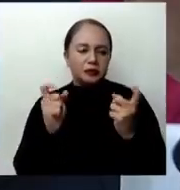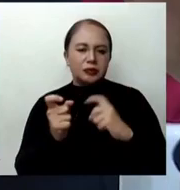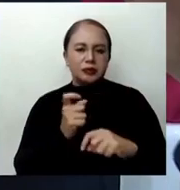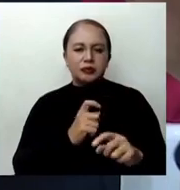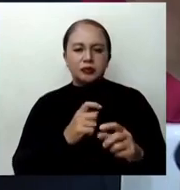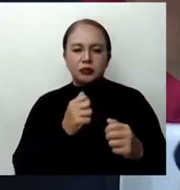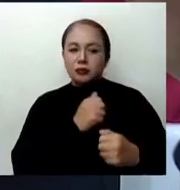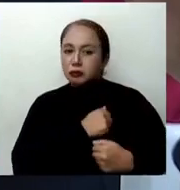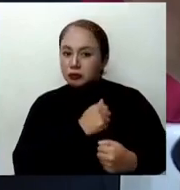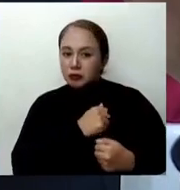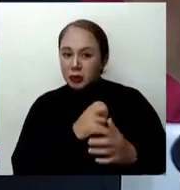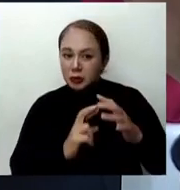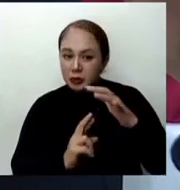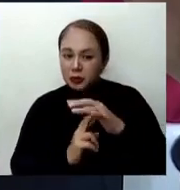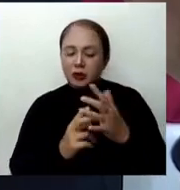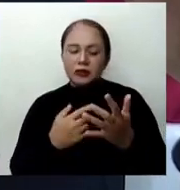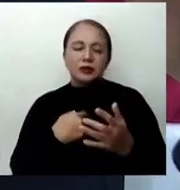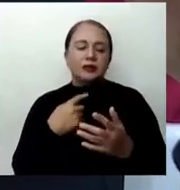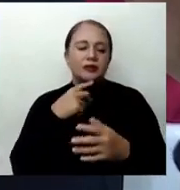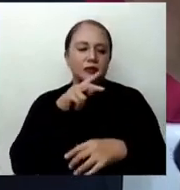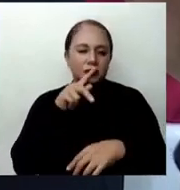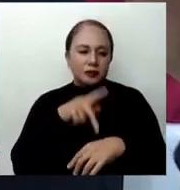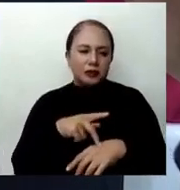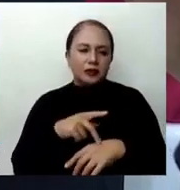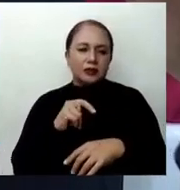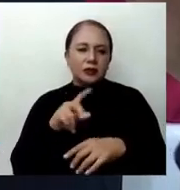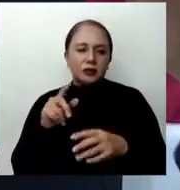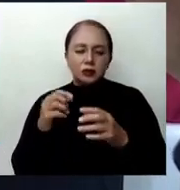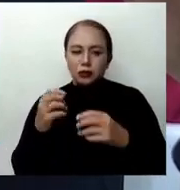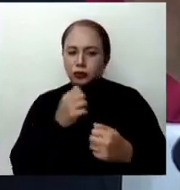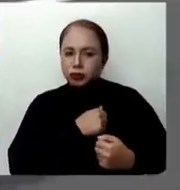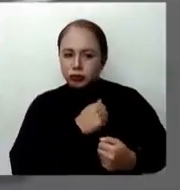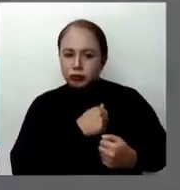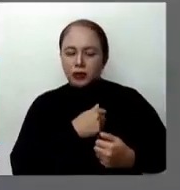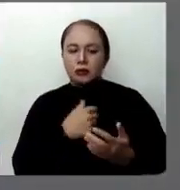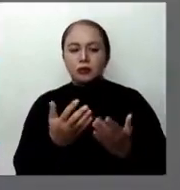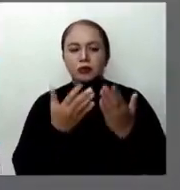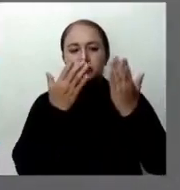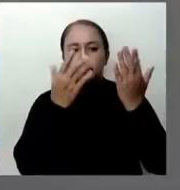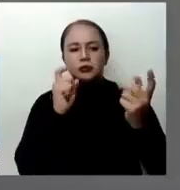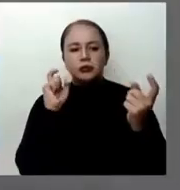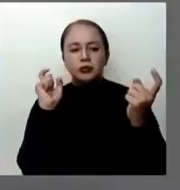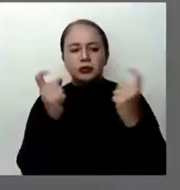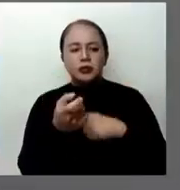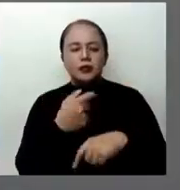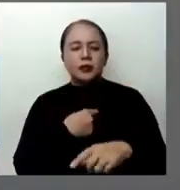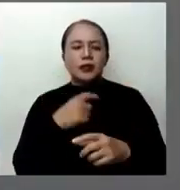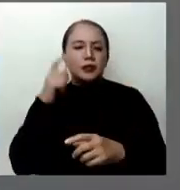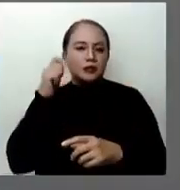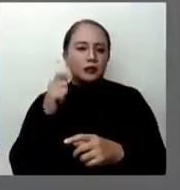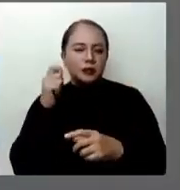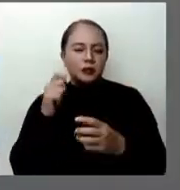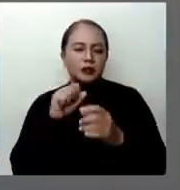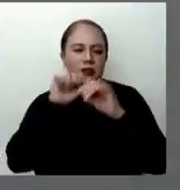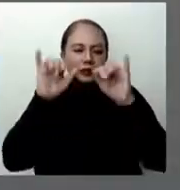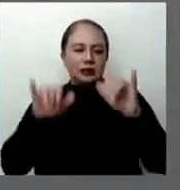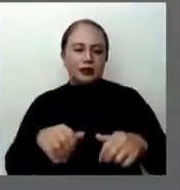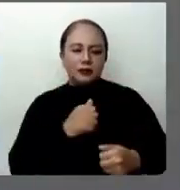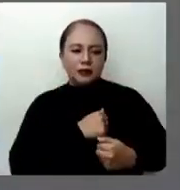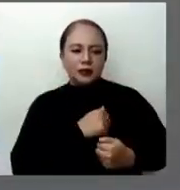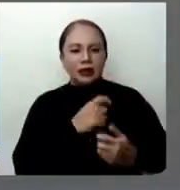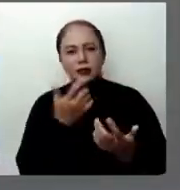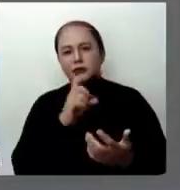was revealed by the Philippine National Police during the Senate hearing on the proposed reforms in the pension system for military and uniformed personnel,